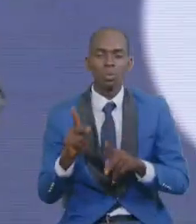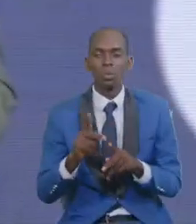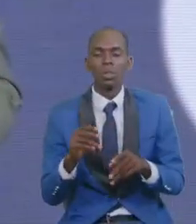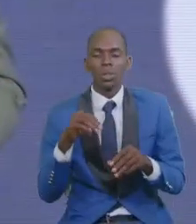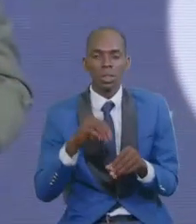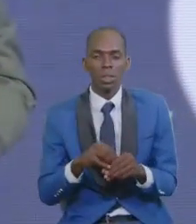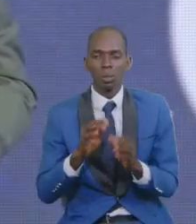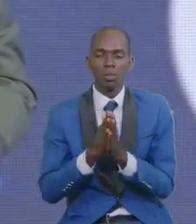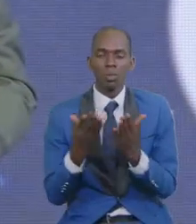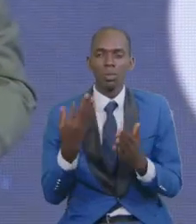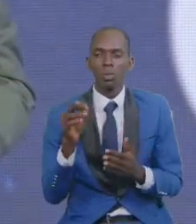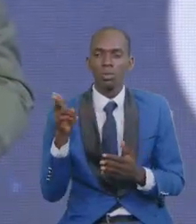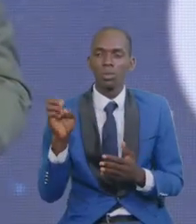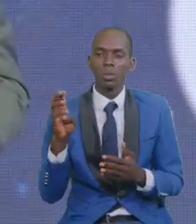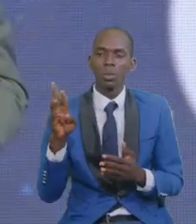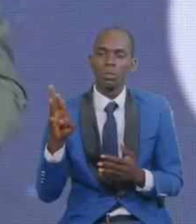11.